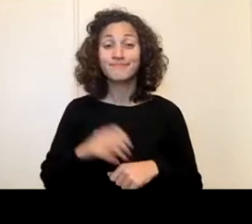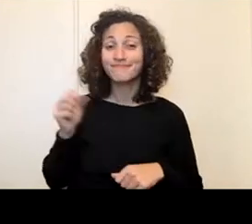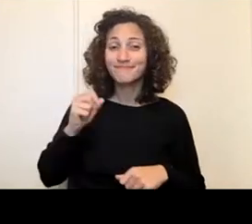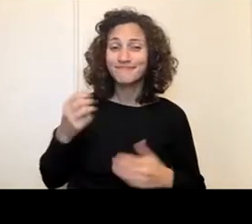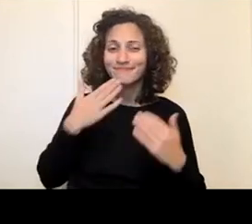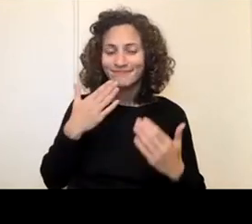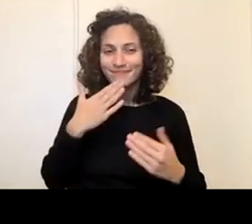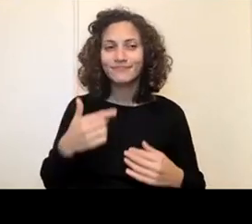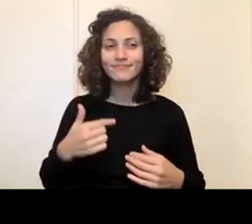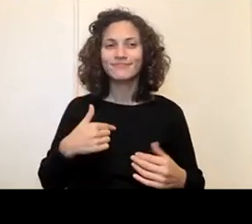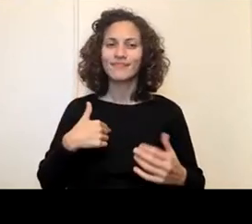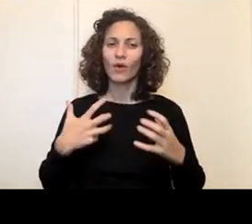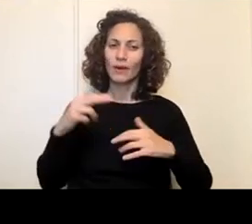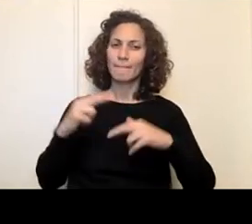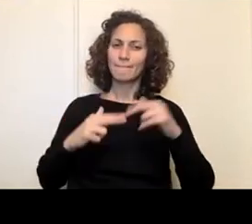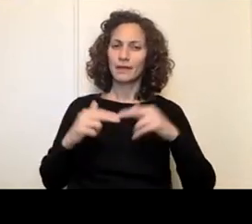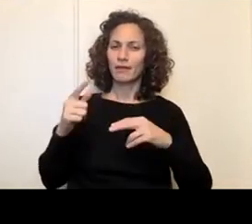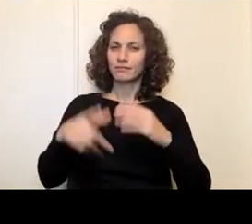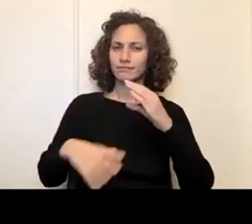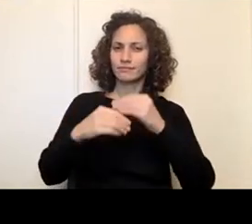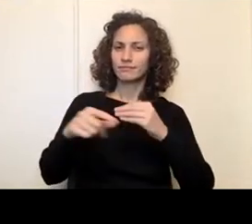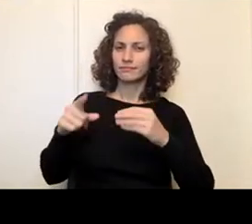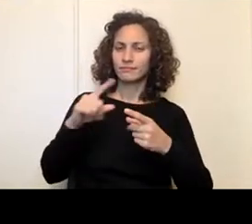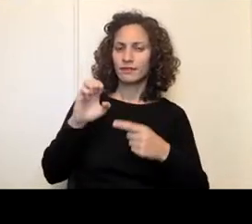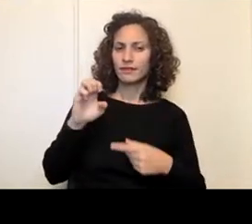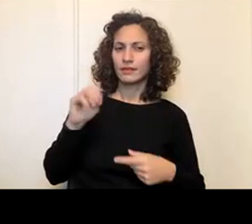I actually want to build on what Emerson was saying about